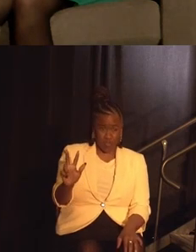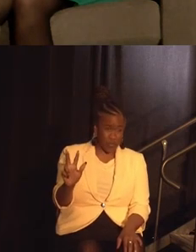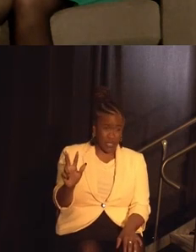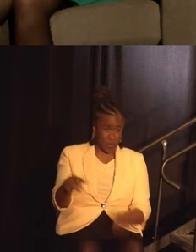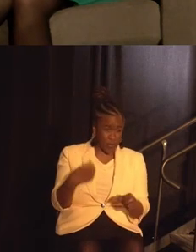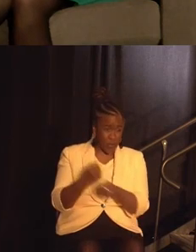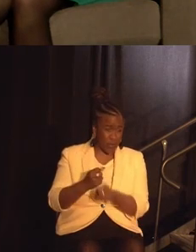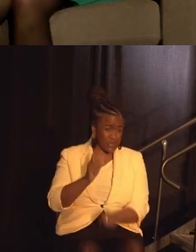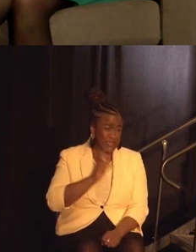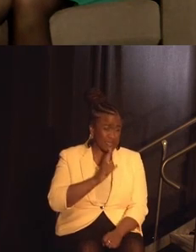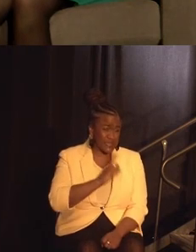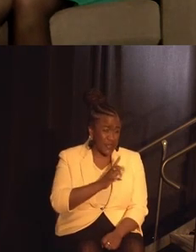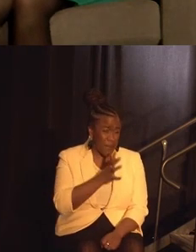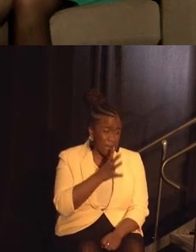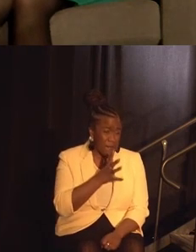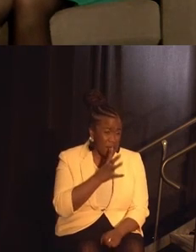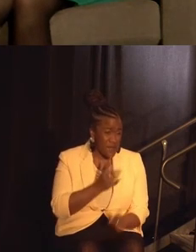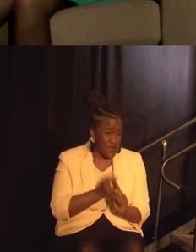mom?